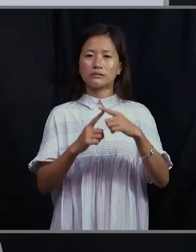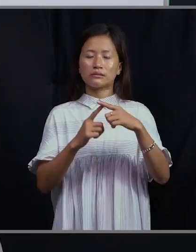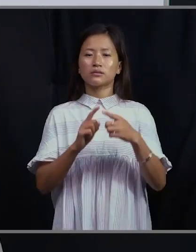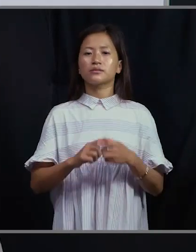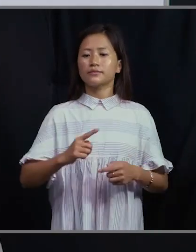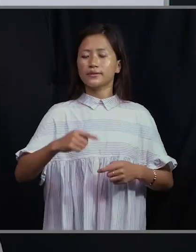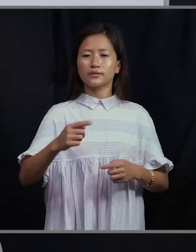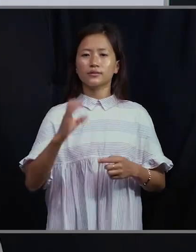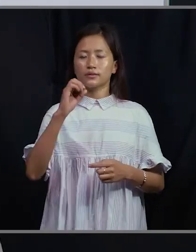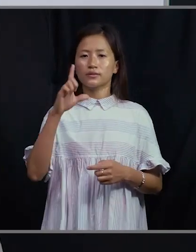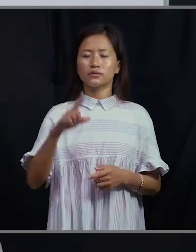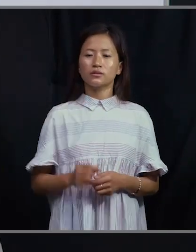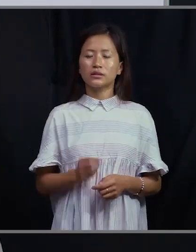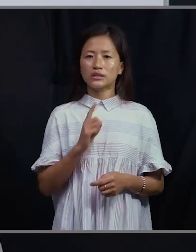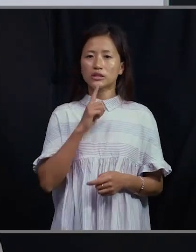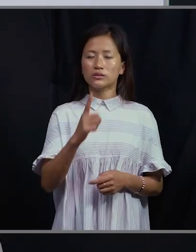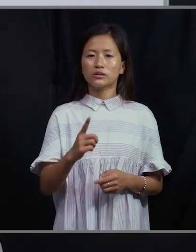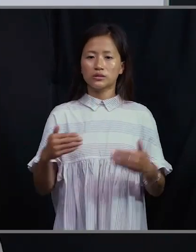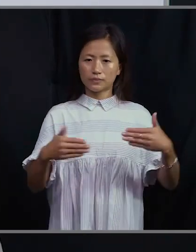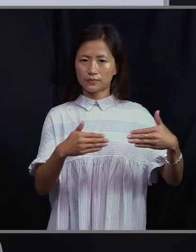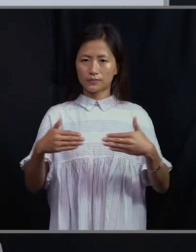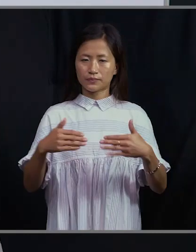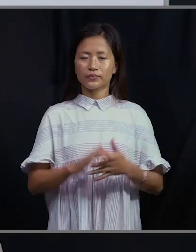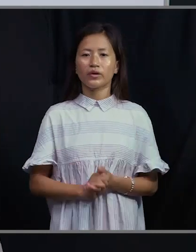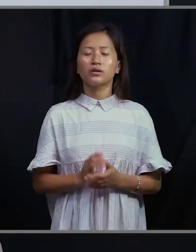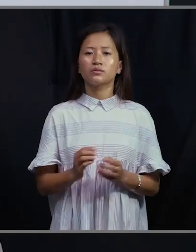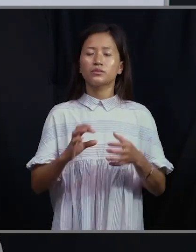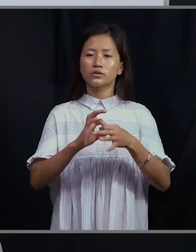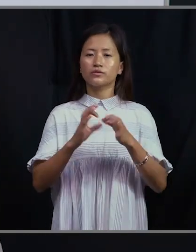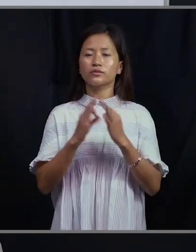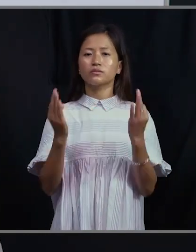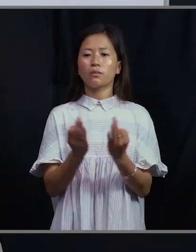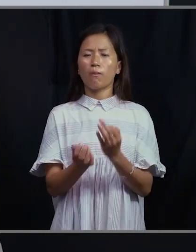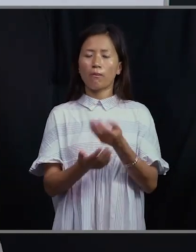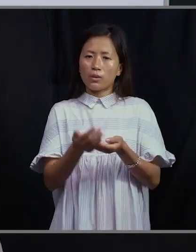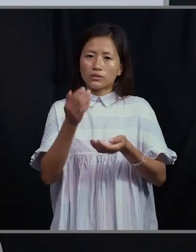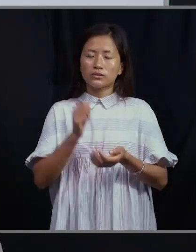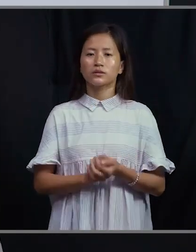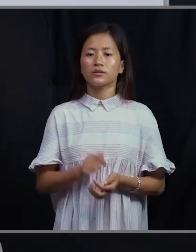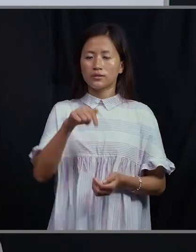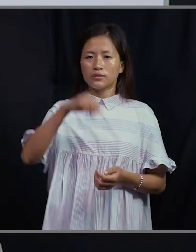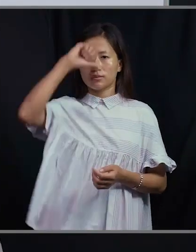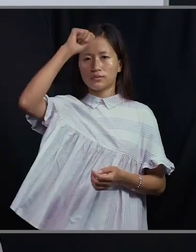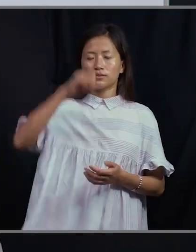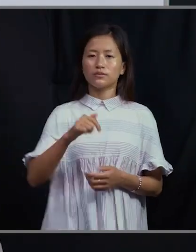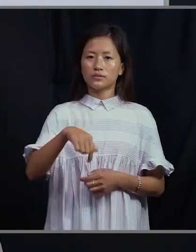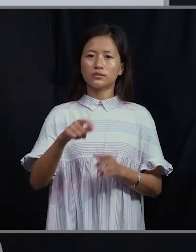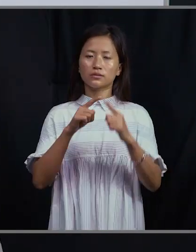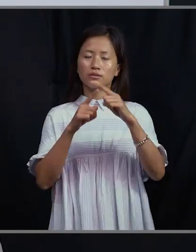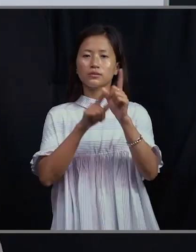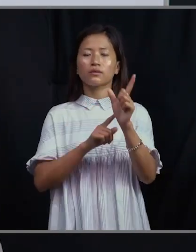about the joint family. Okay, joint family can be found mostly in India. Okay, and this type